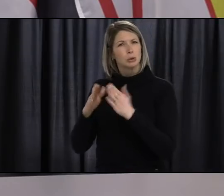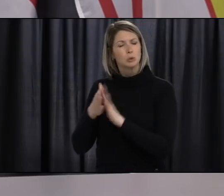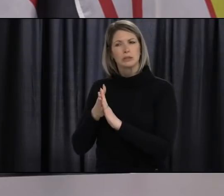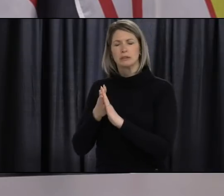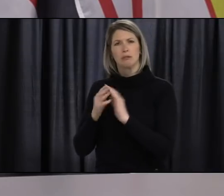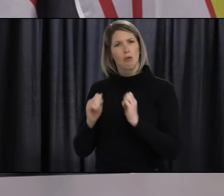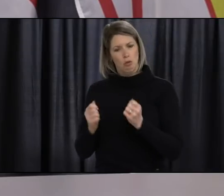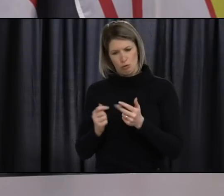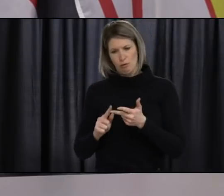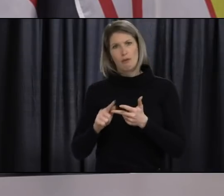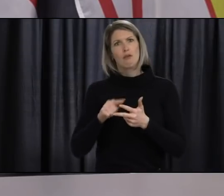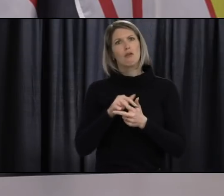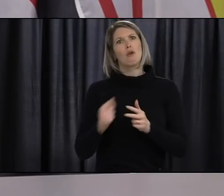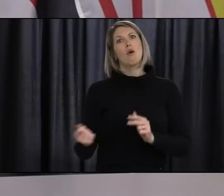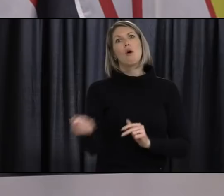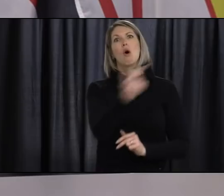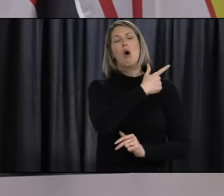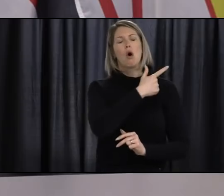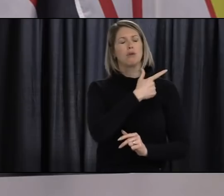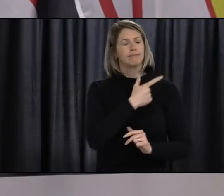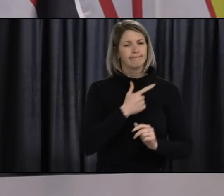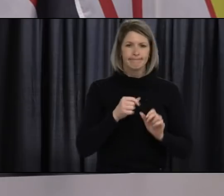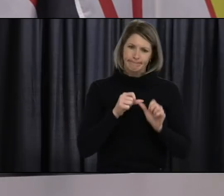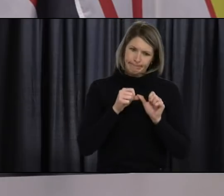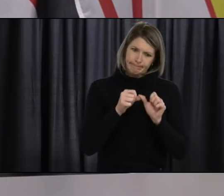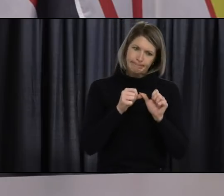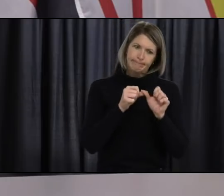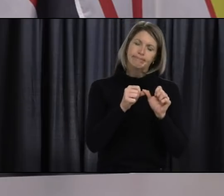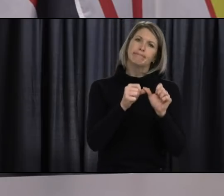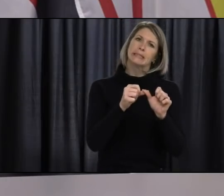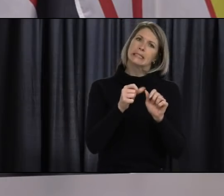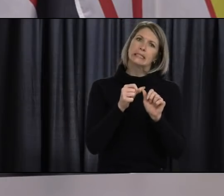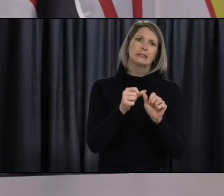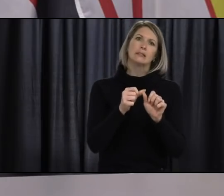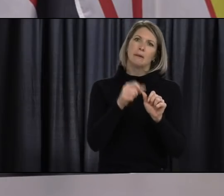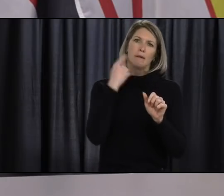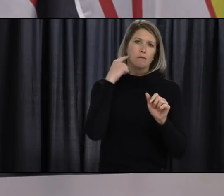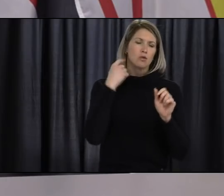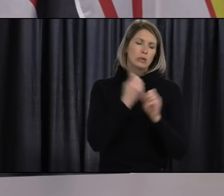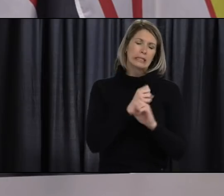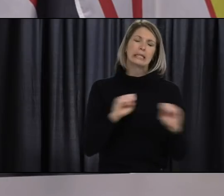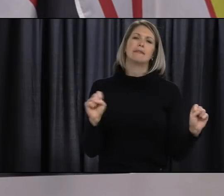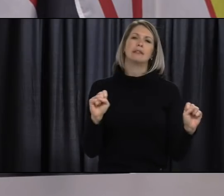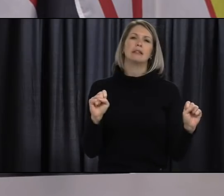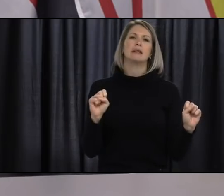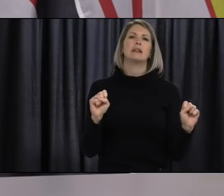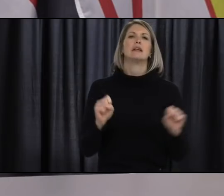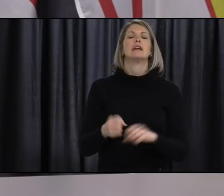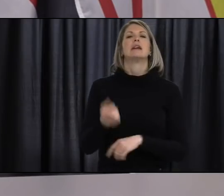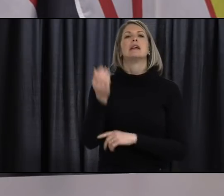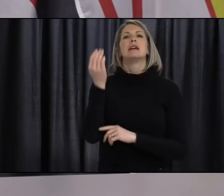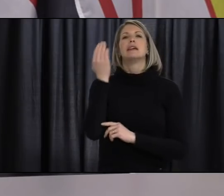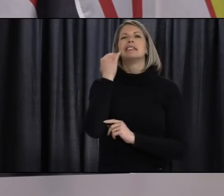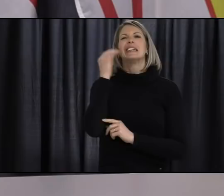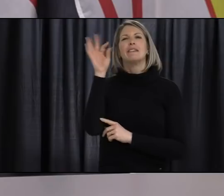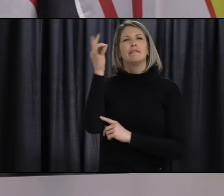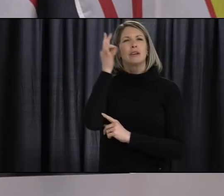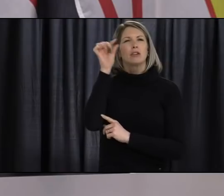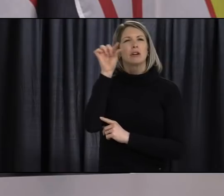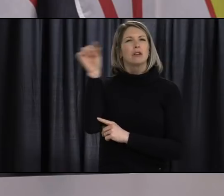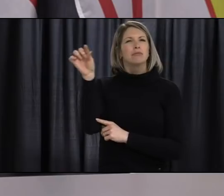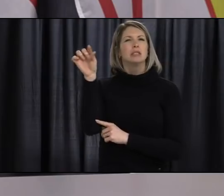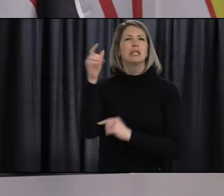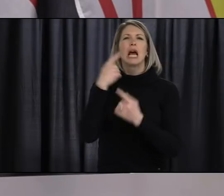mind. Just last week, the federal government announced some additional measures, and of course this was around air passengers, people that travel